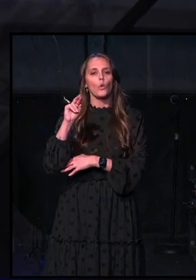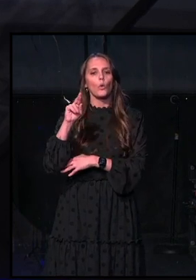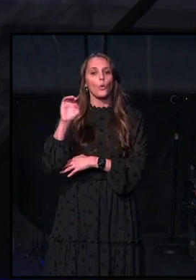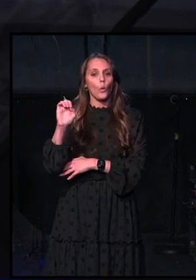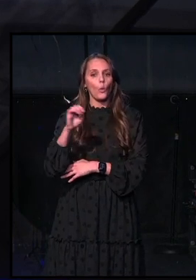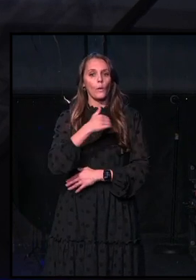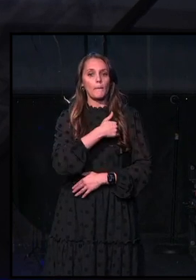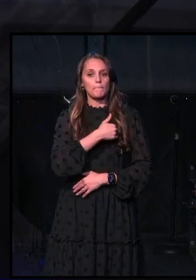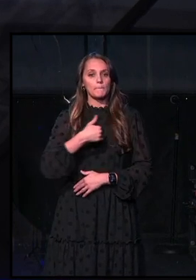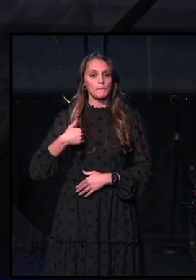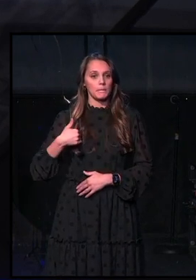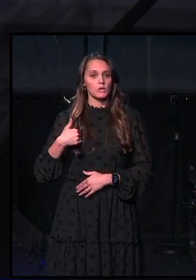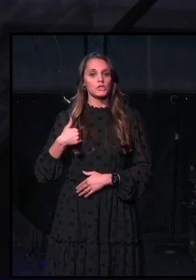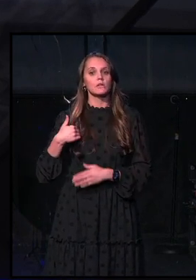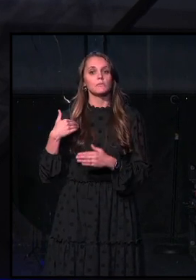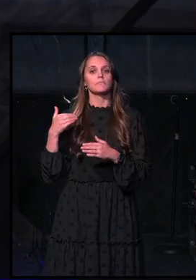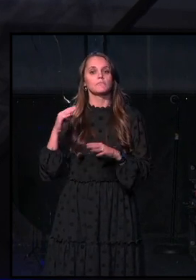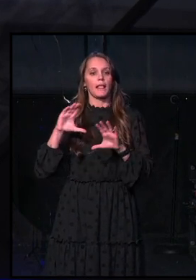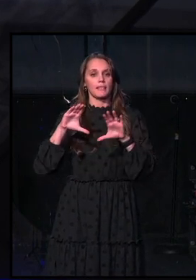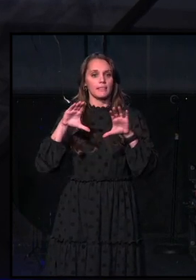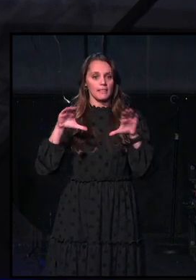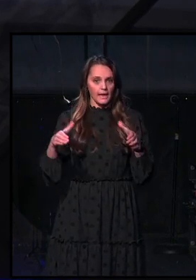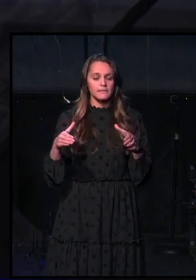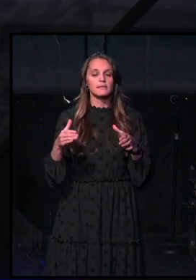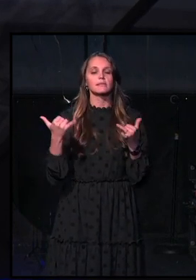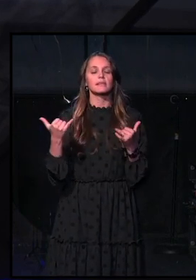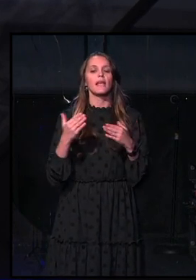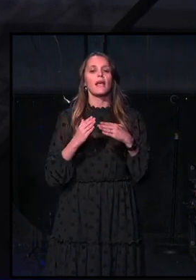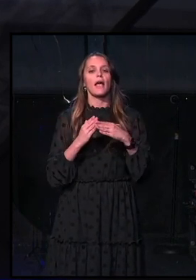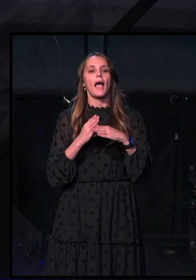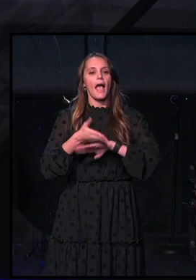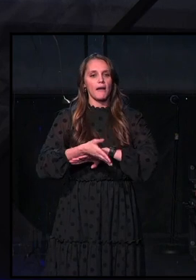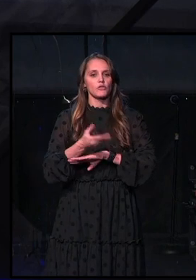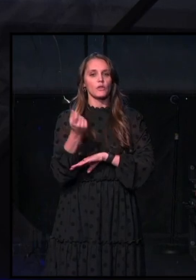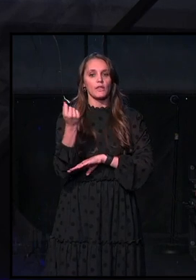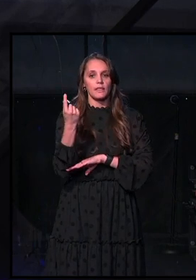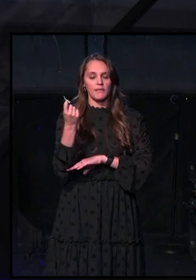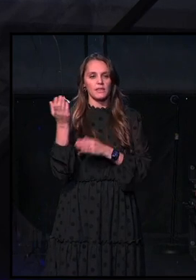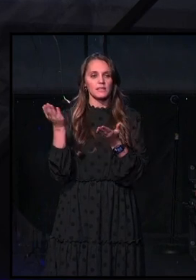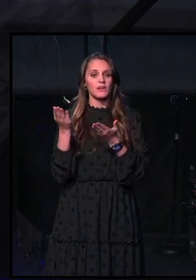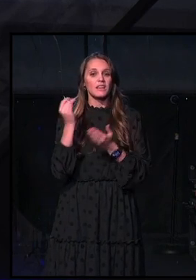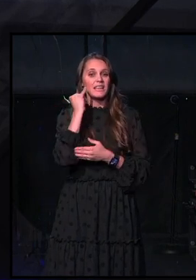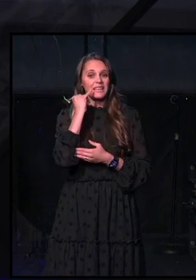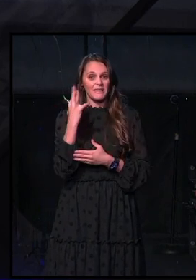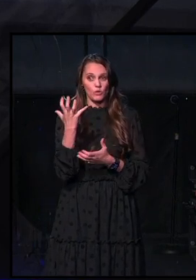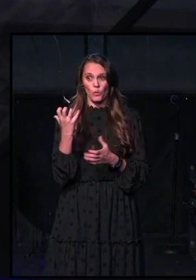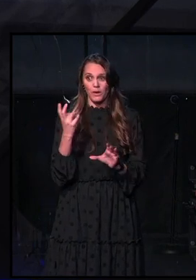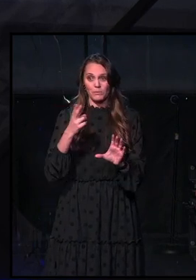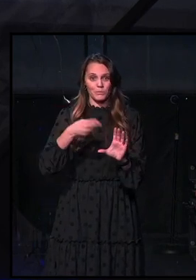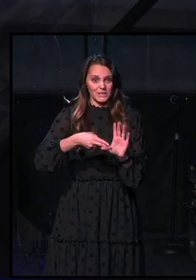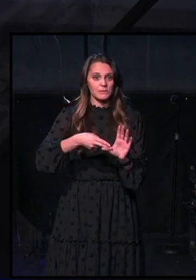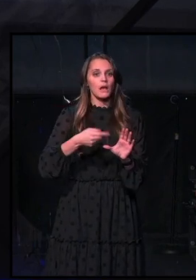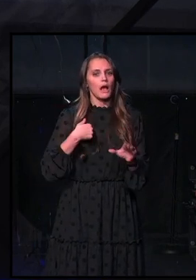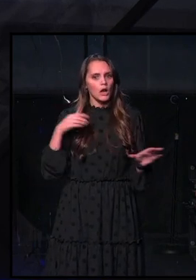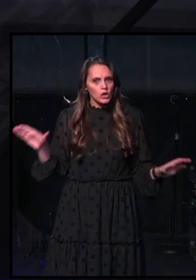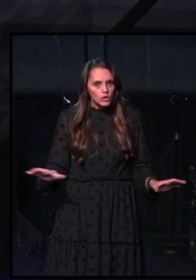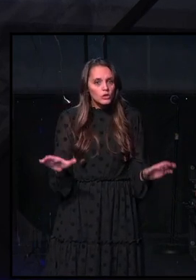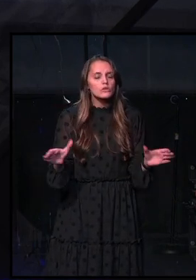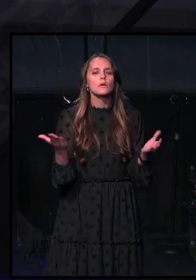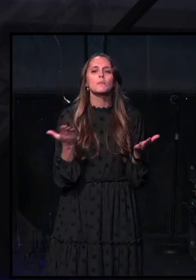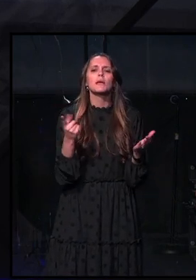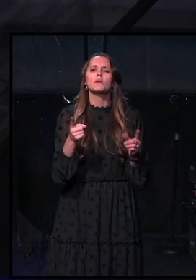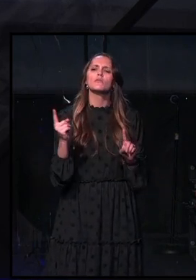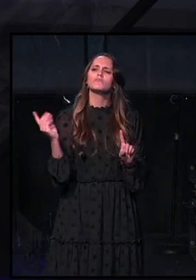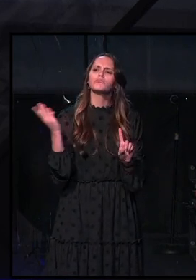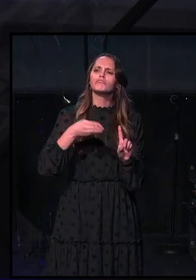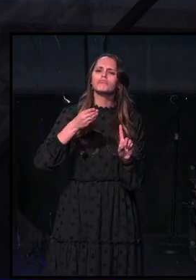during the 11 o'clock service. And so right after the service, if you want to participate in that, I would really encourage you to do that. Maybe you've been coming to